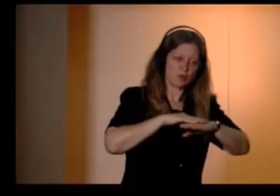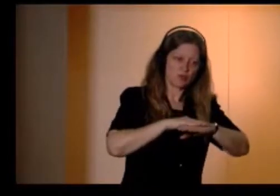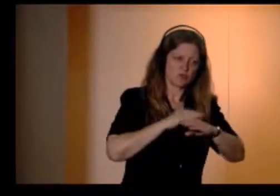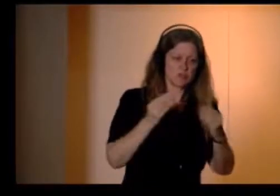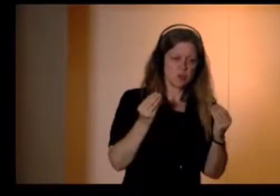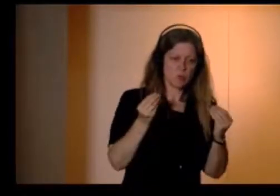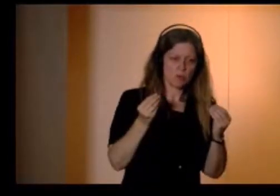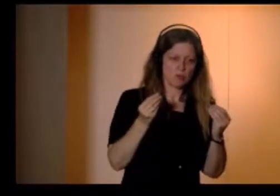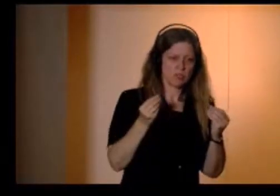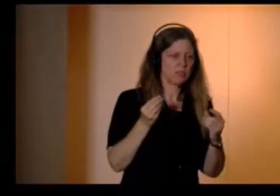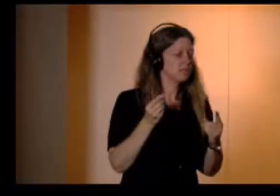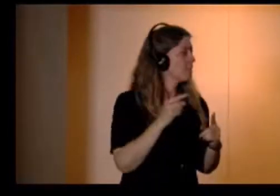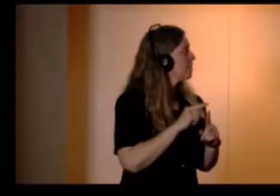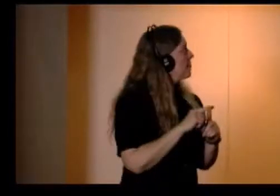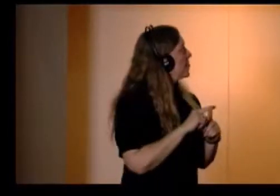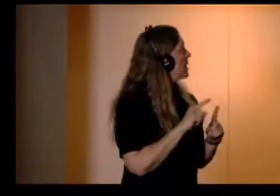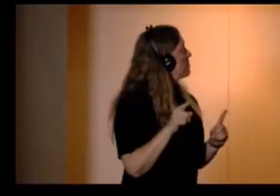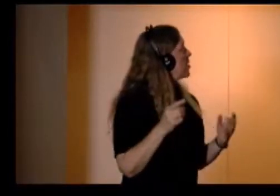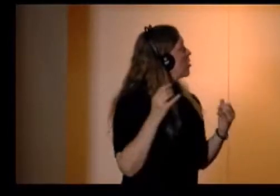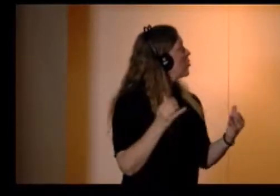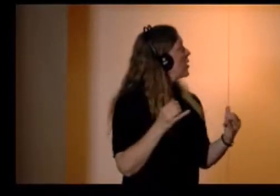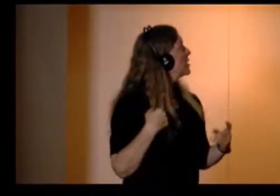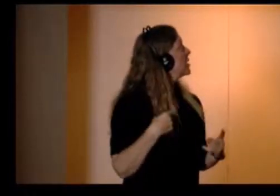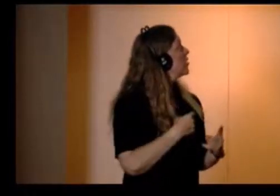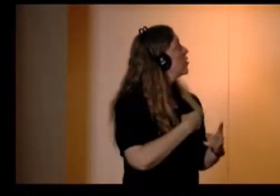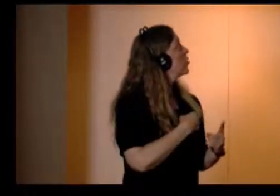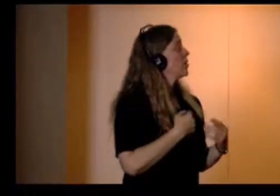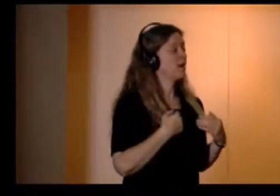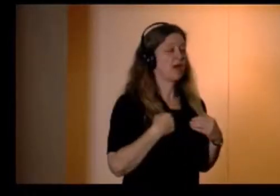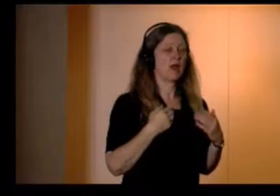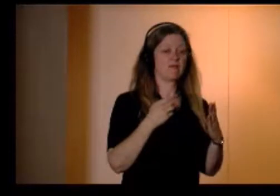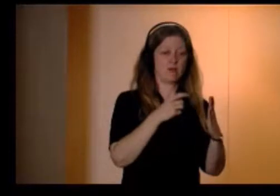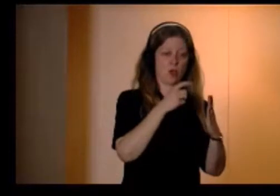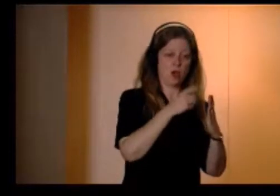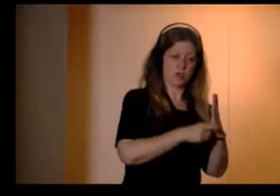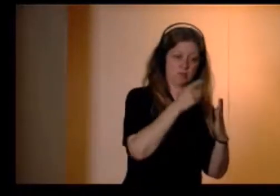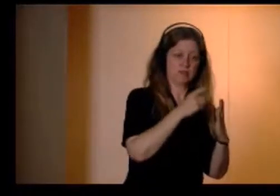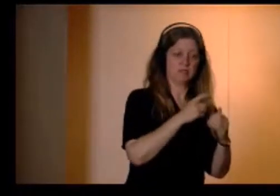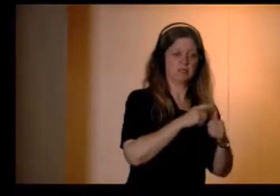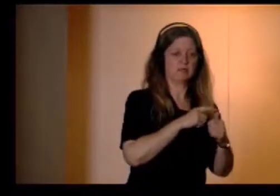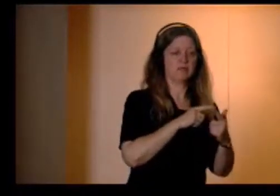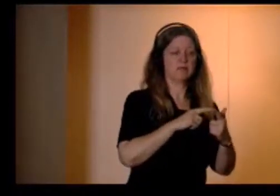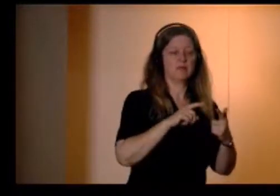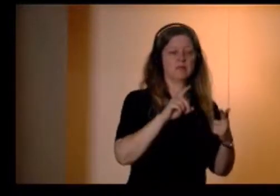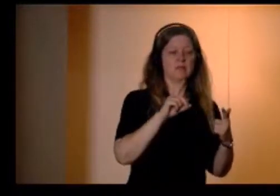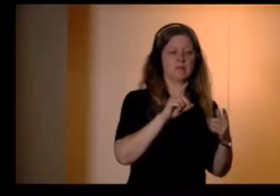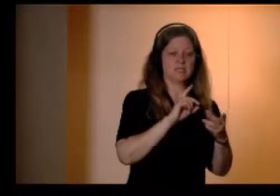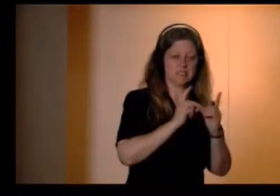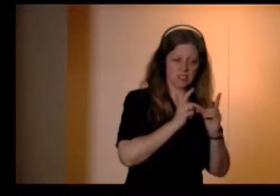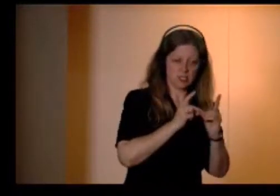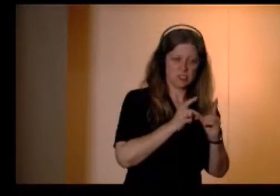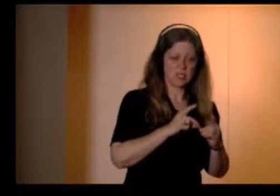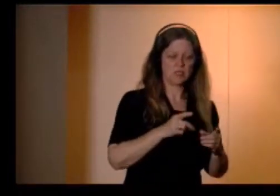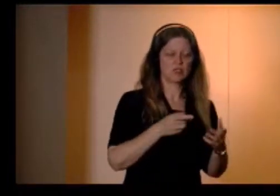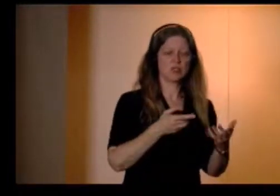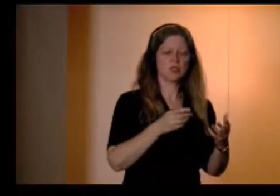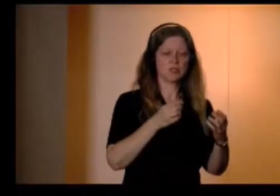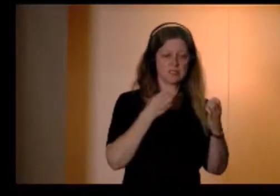this convergence at the moment. We have the automation, the digitization efforts on the